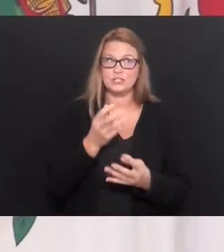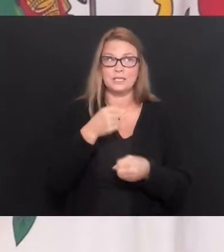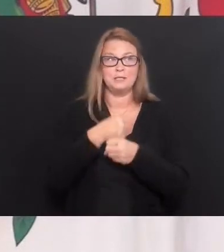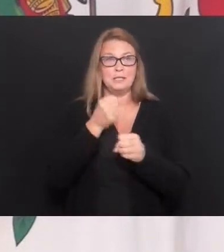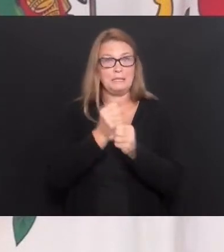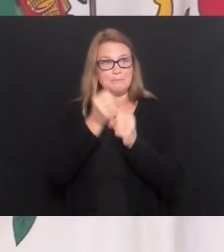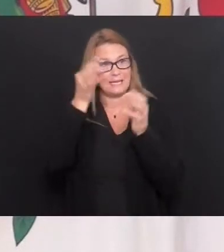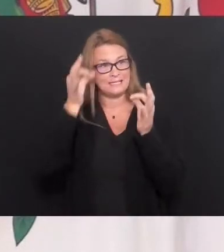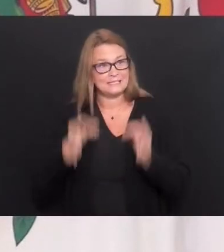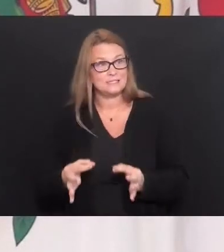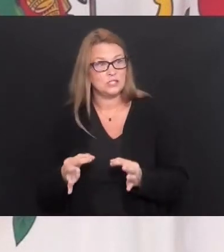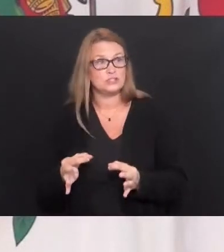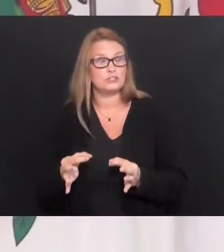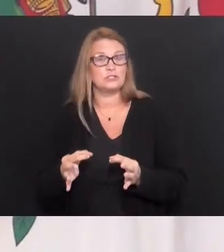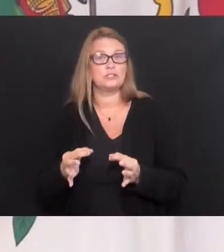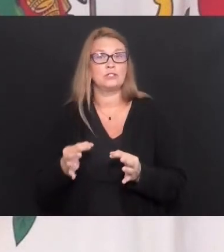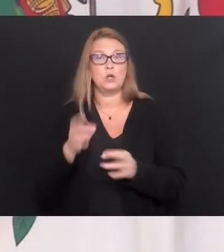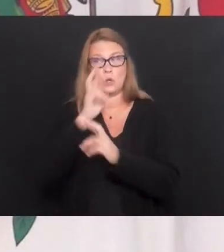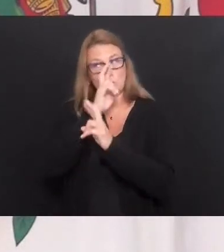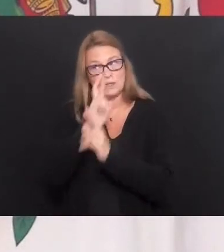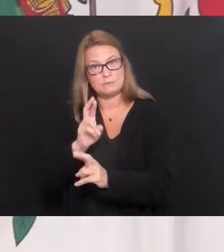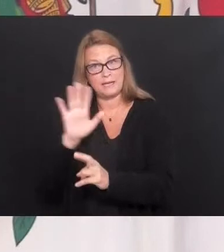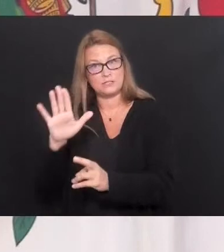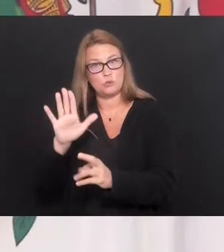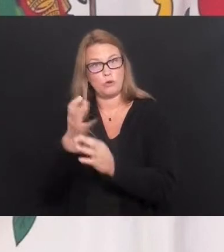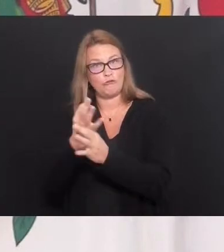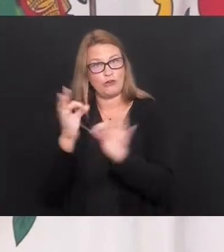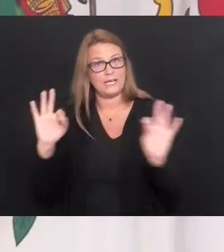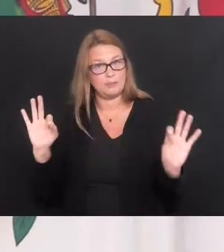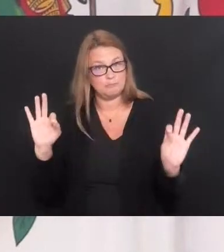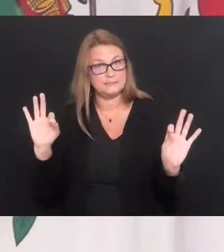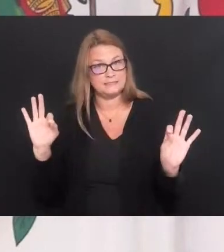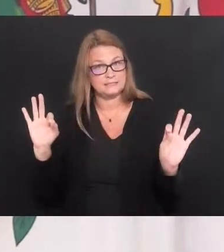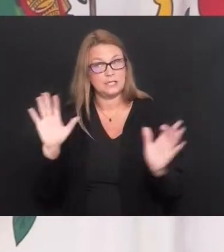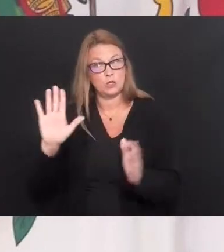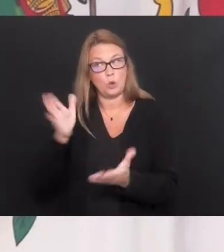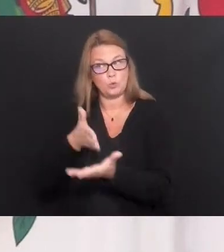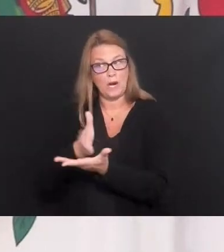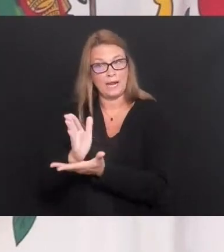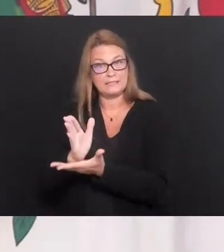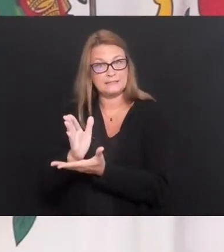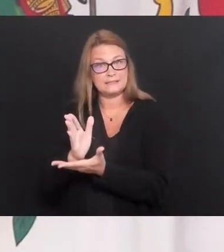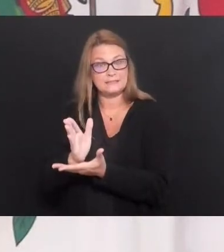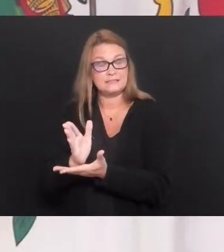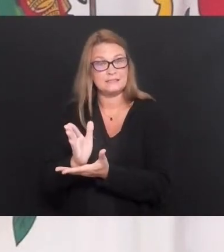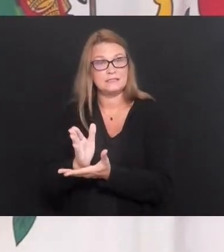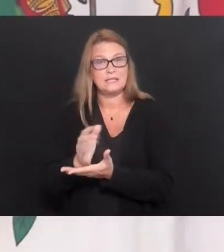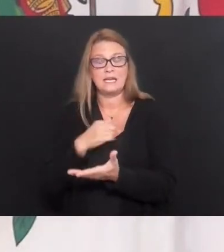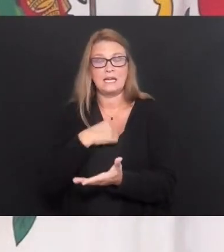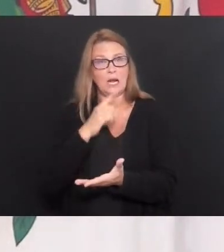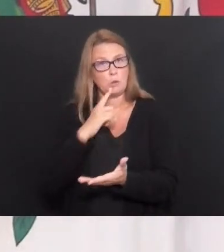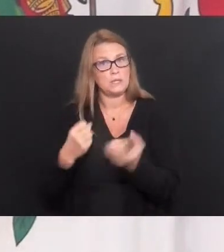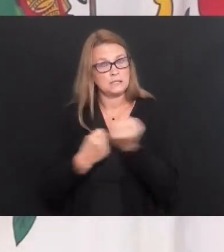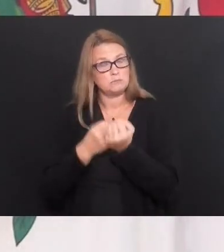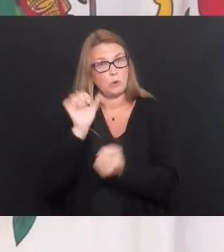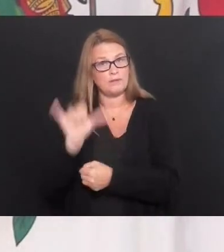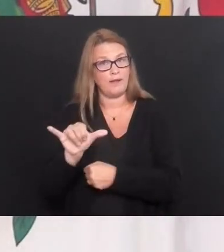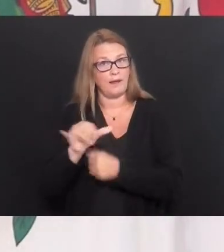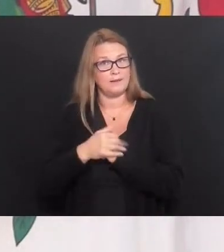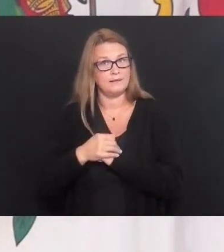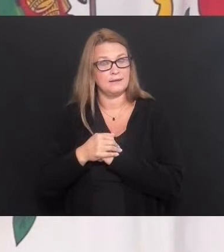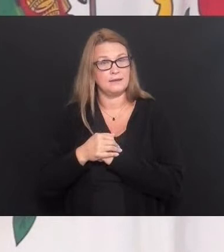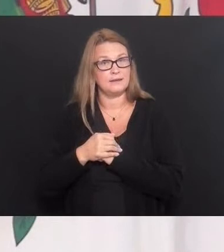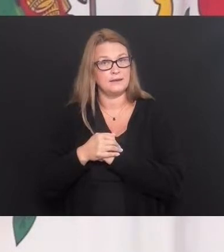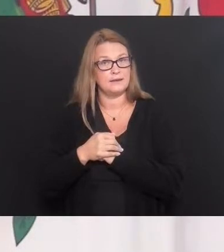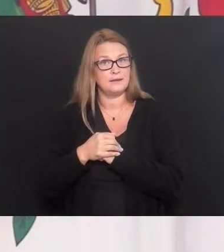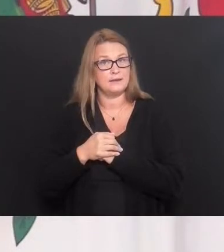respect those decisions. We respect your freedoms absolutely wholeheartedly, and I stand steadfast on that. But at the end of